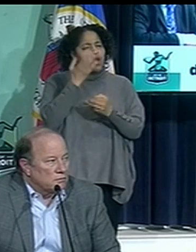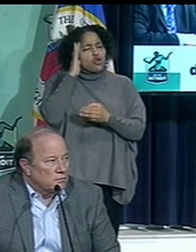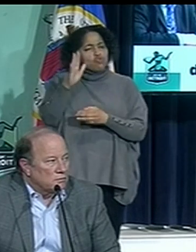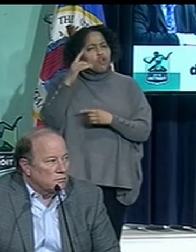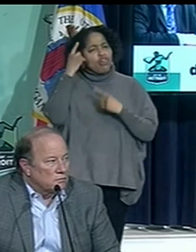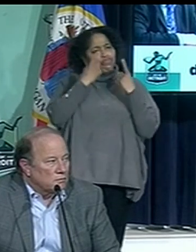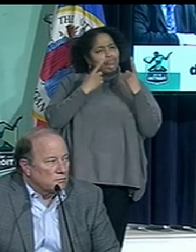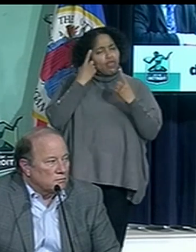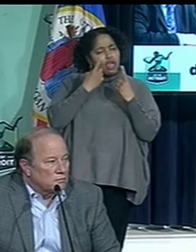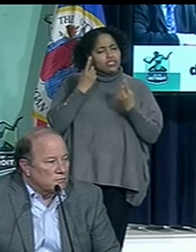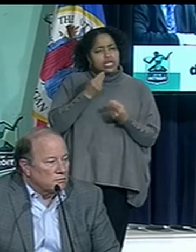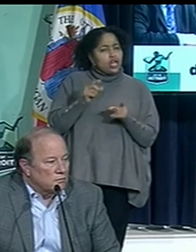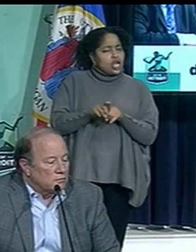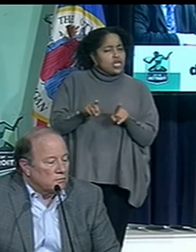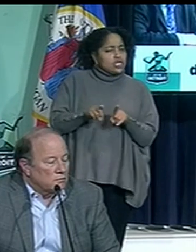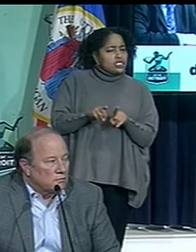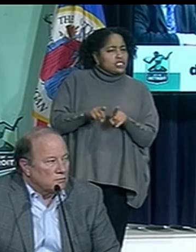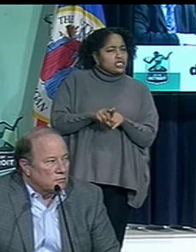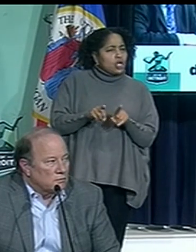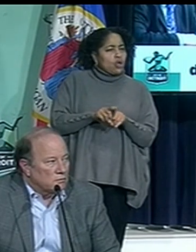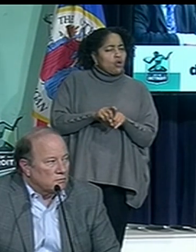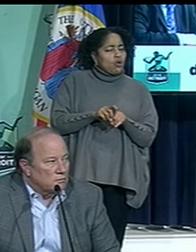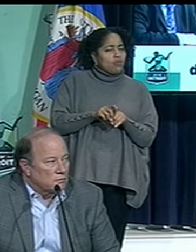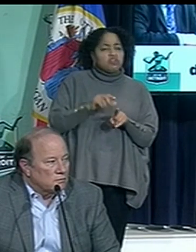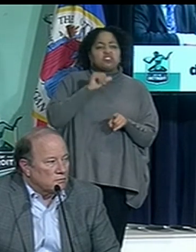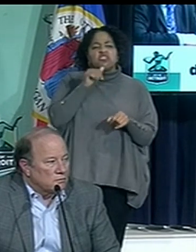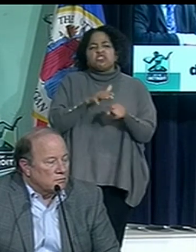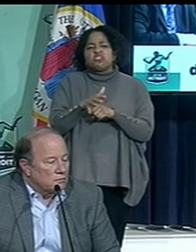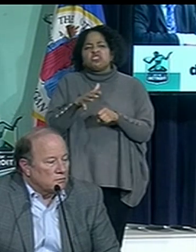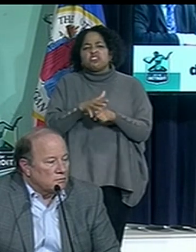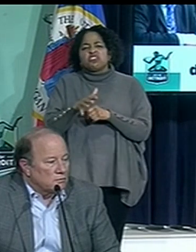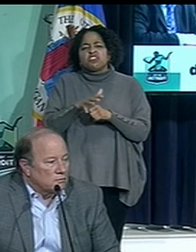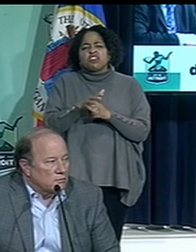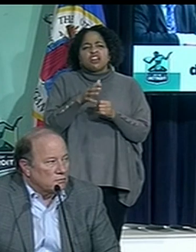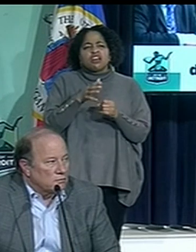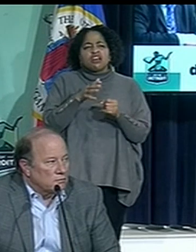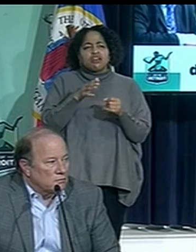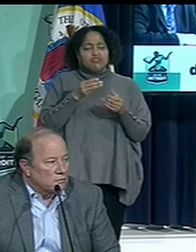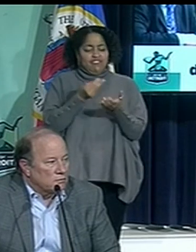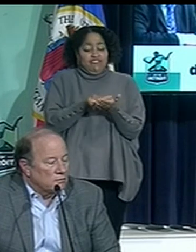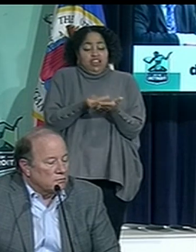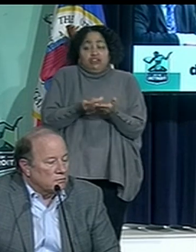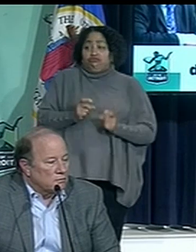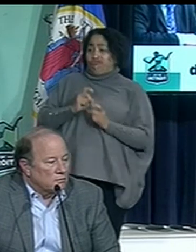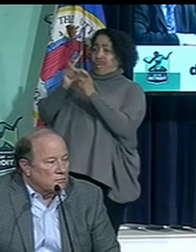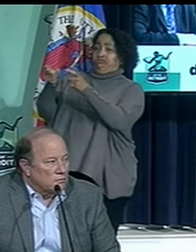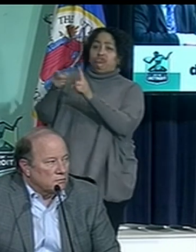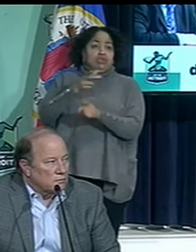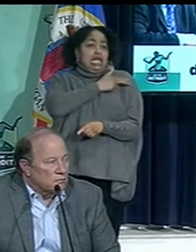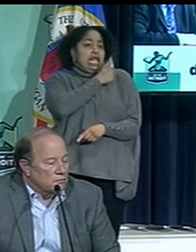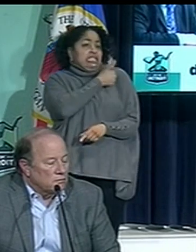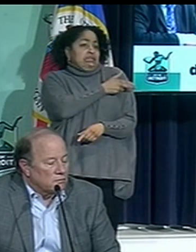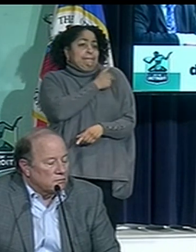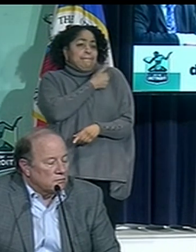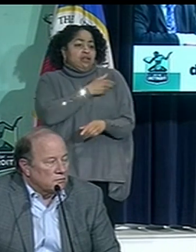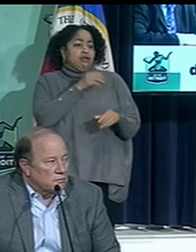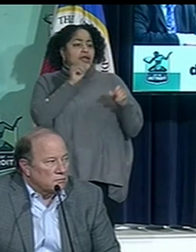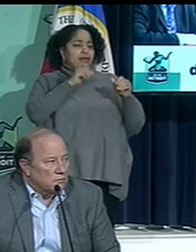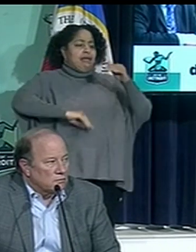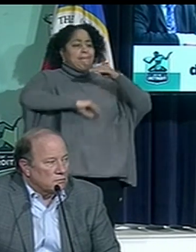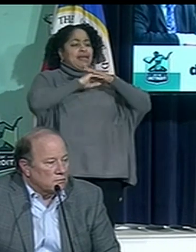that, and also that there wasn't enough thought given to hospital capacity in advance in case we became